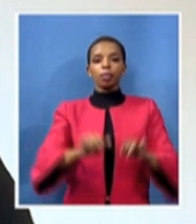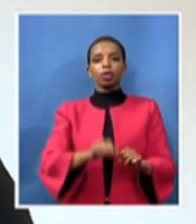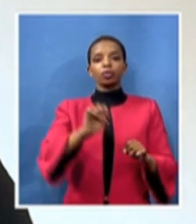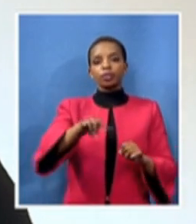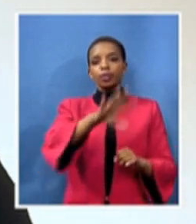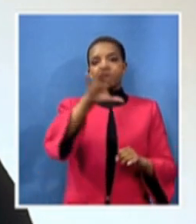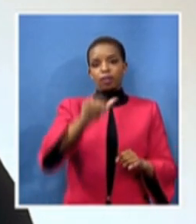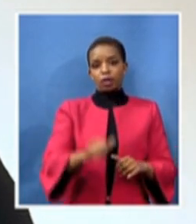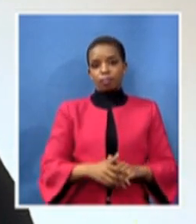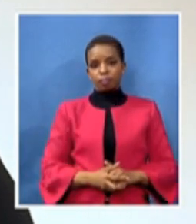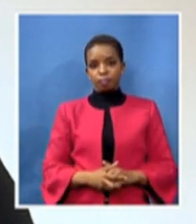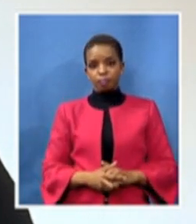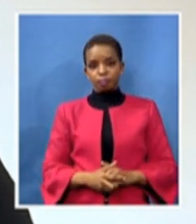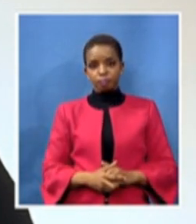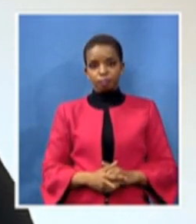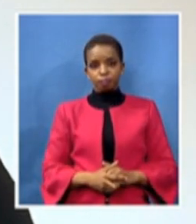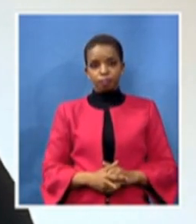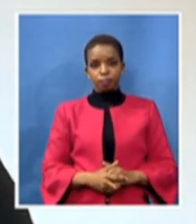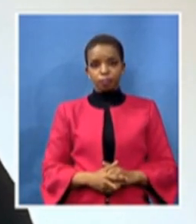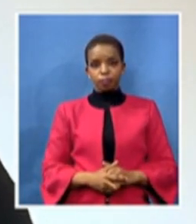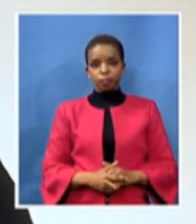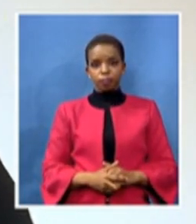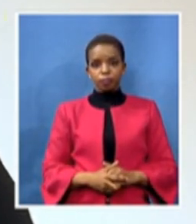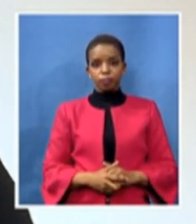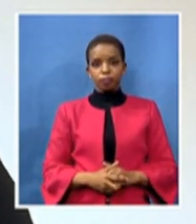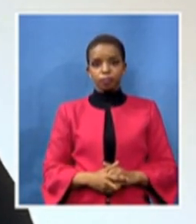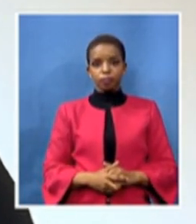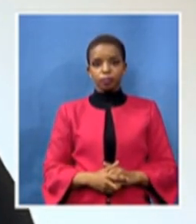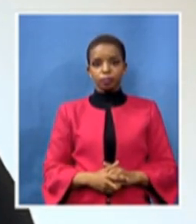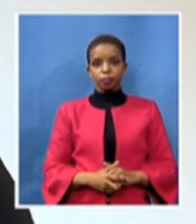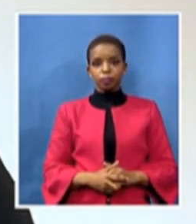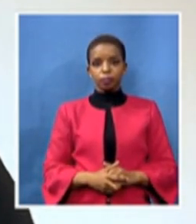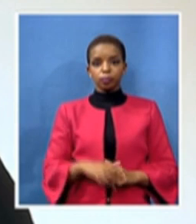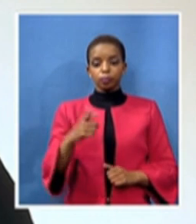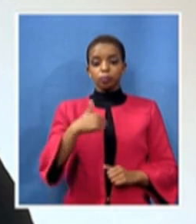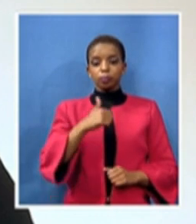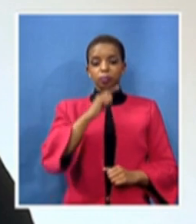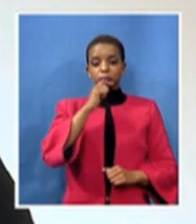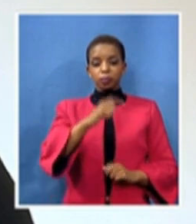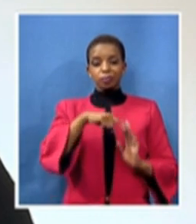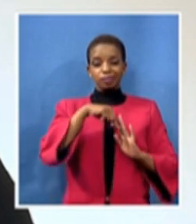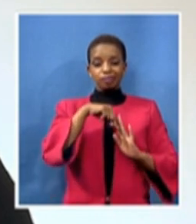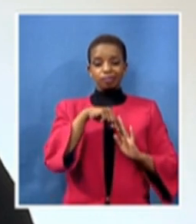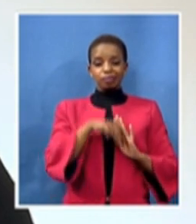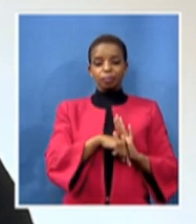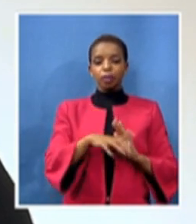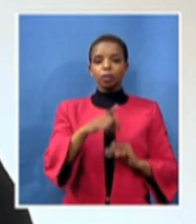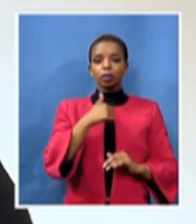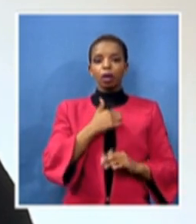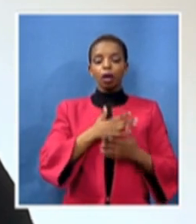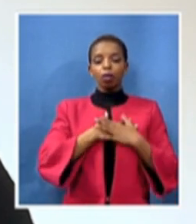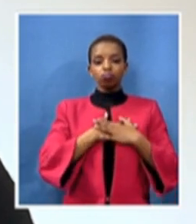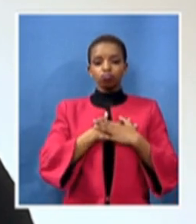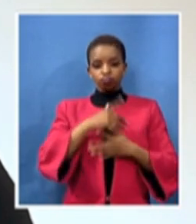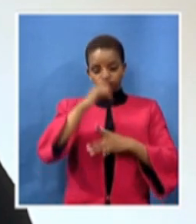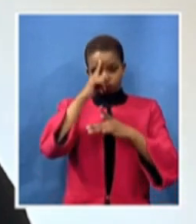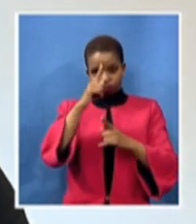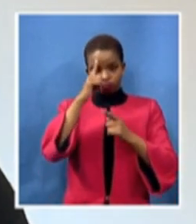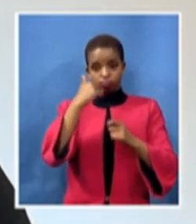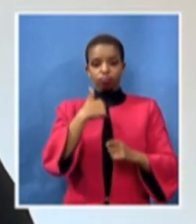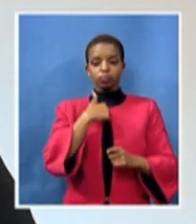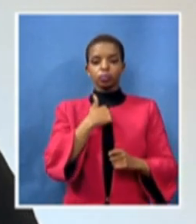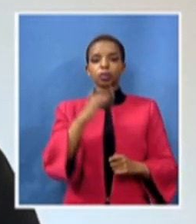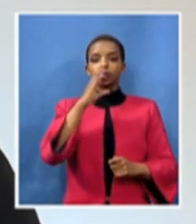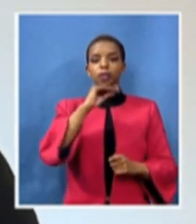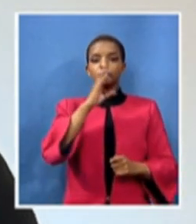It is with a deep sense of honor that I'm able to speak on the legacy of this incredible South African, Tsietsi